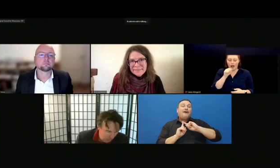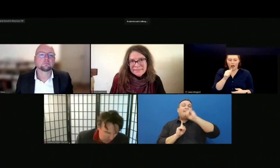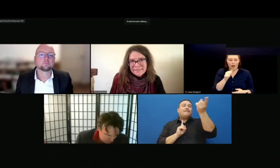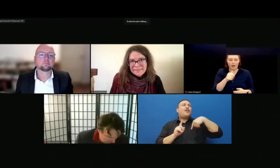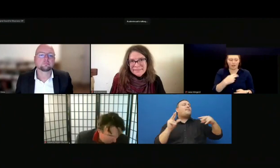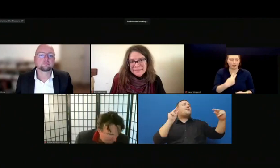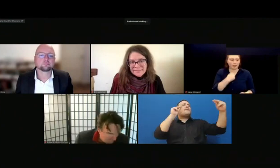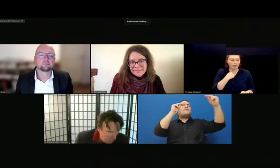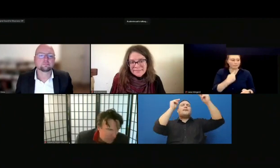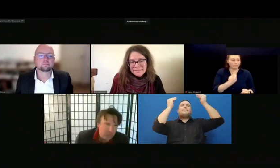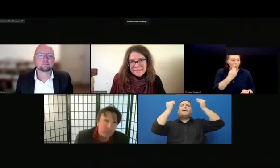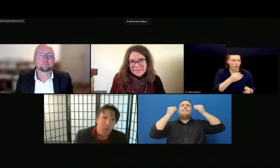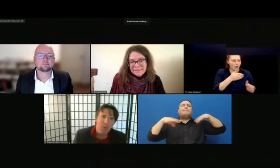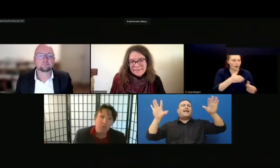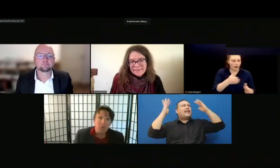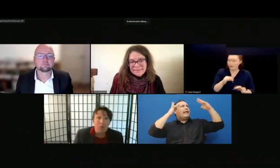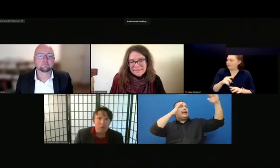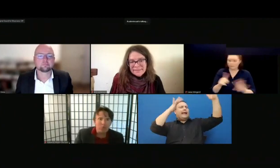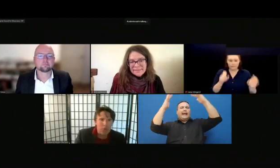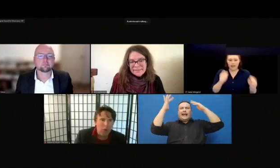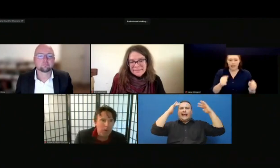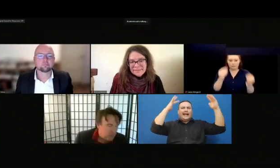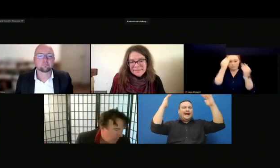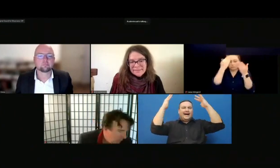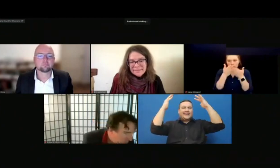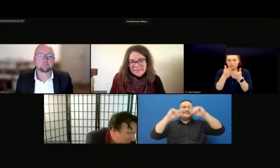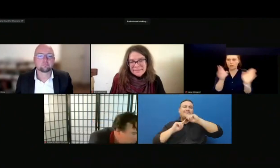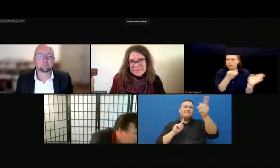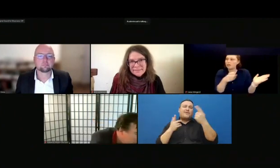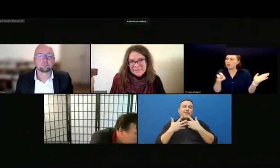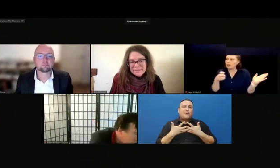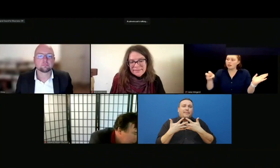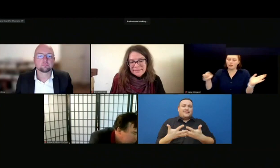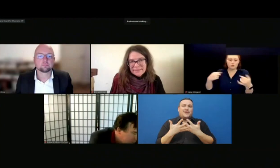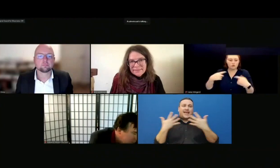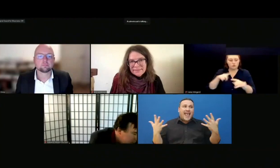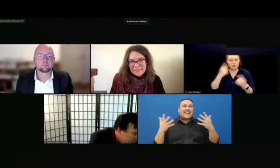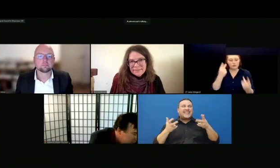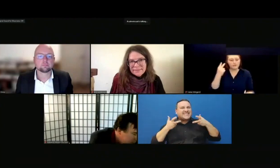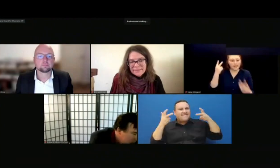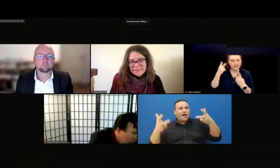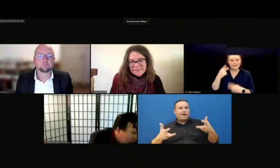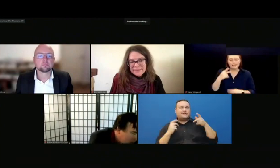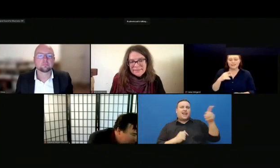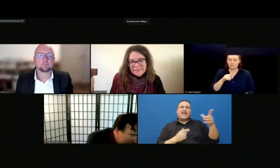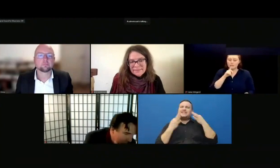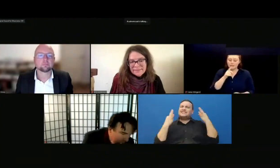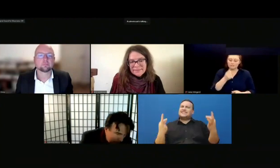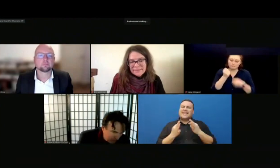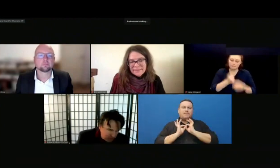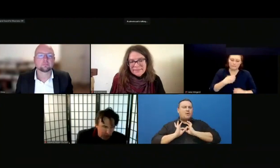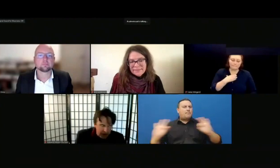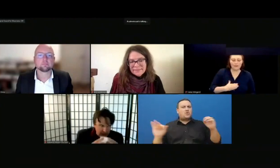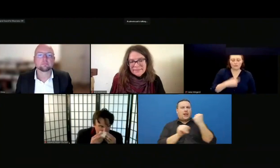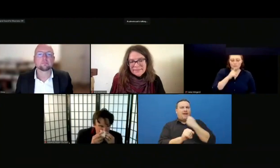until we got lost in our reflections, and the great passion and commitment that Anita was